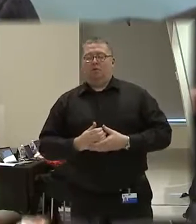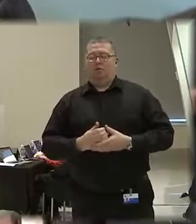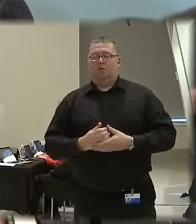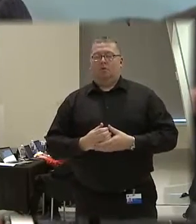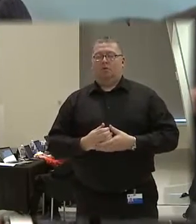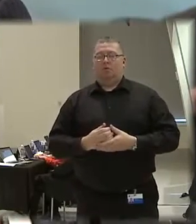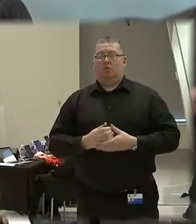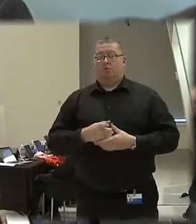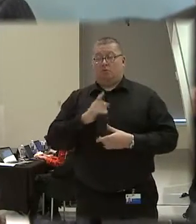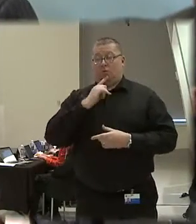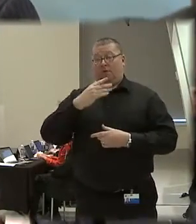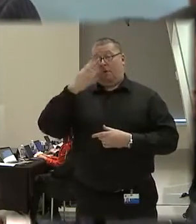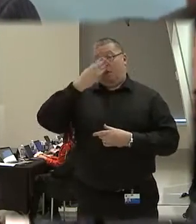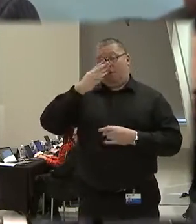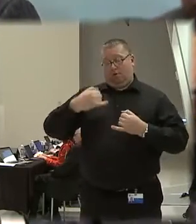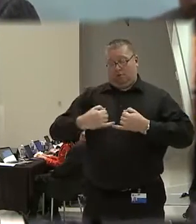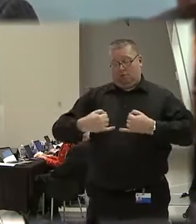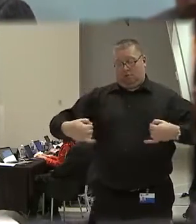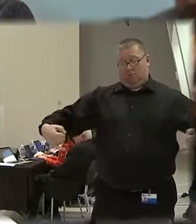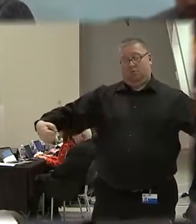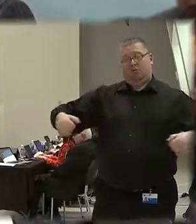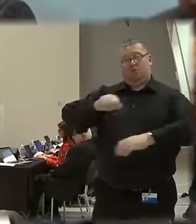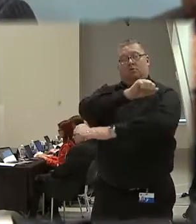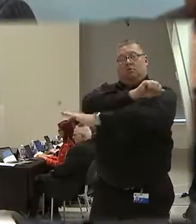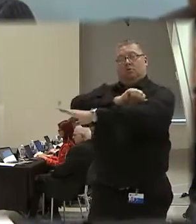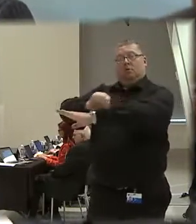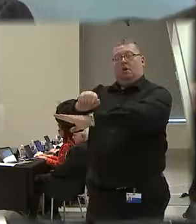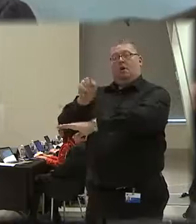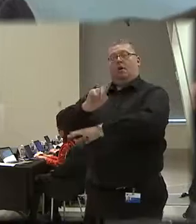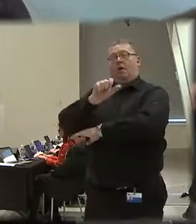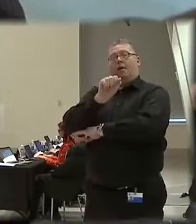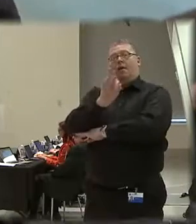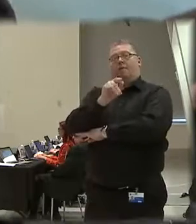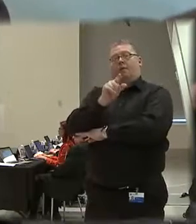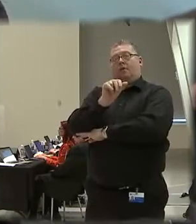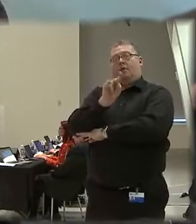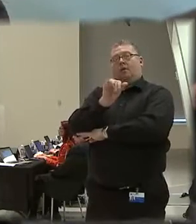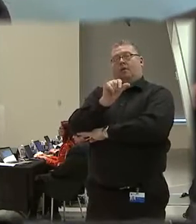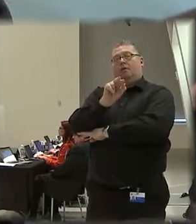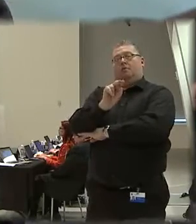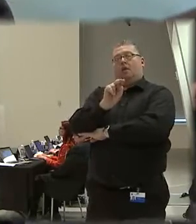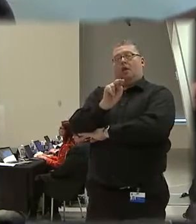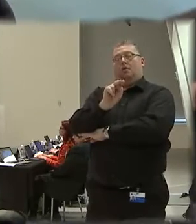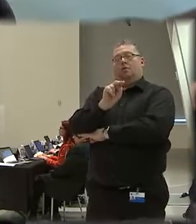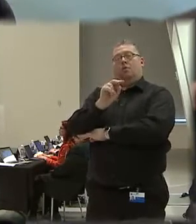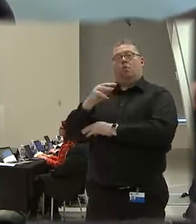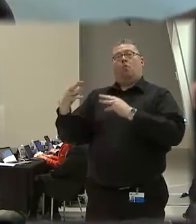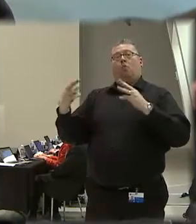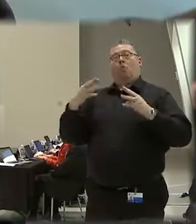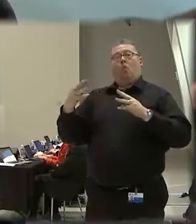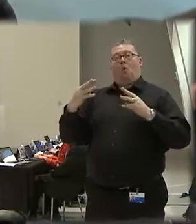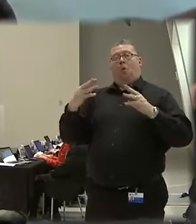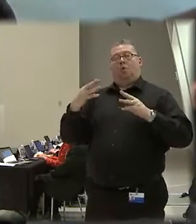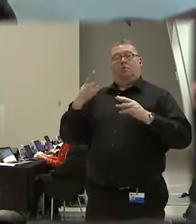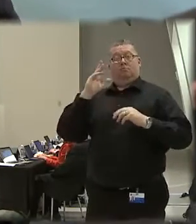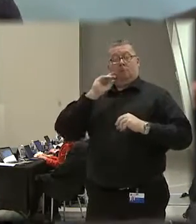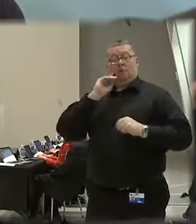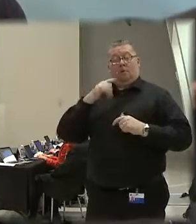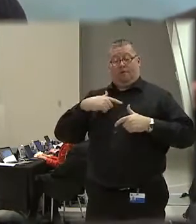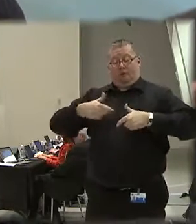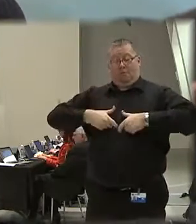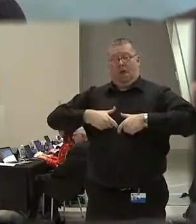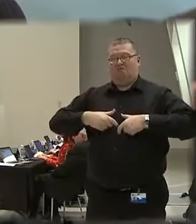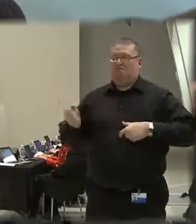in front of the stage where the Afghanistan war veterans were throwing their medals back at the NATO summit. There